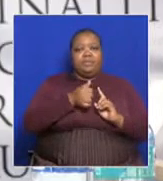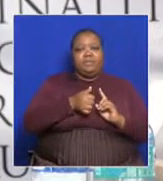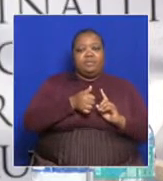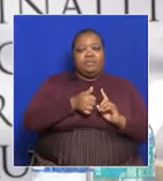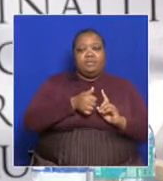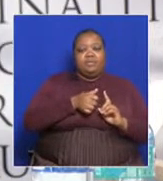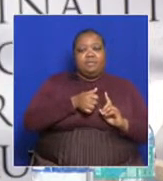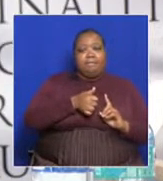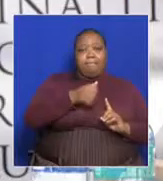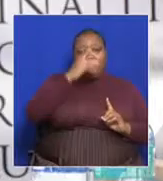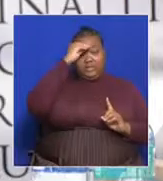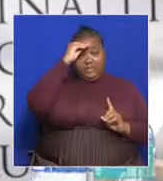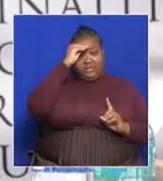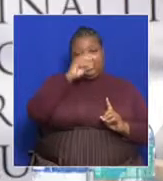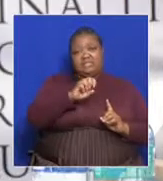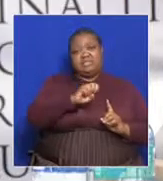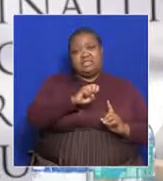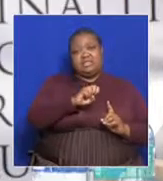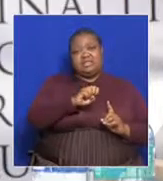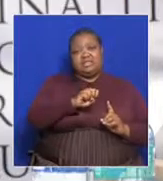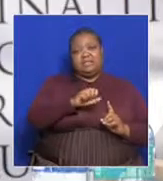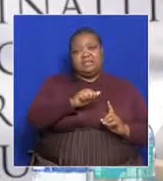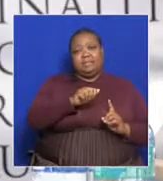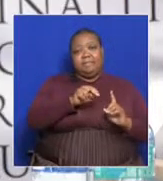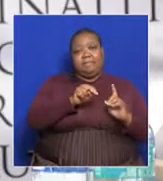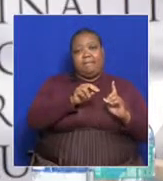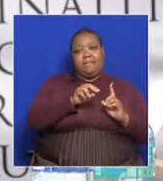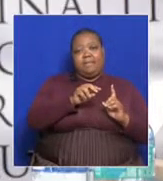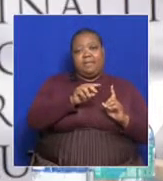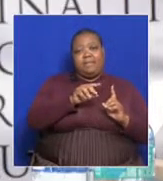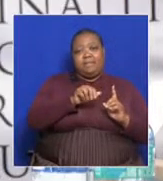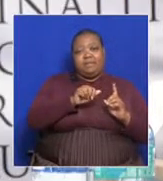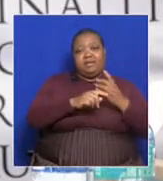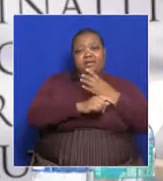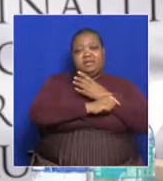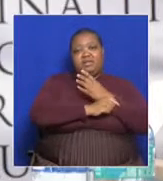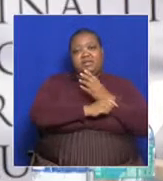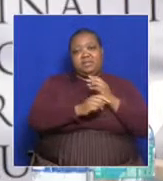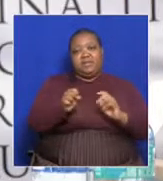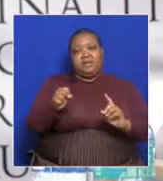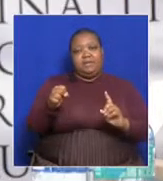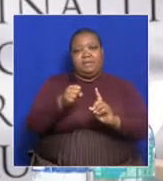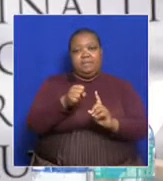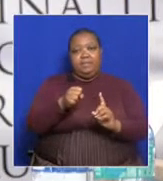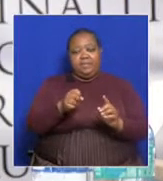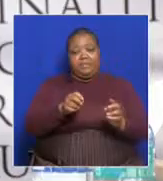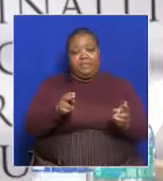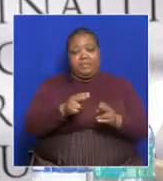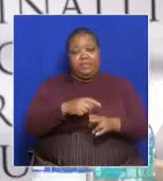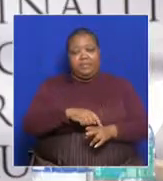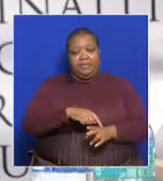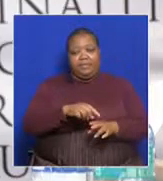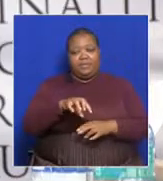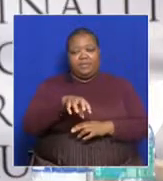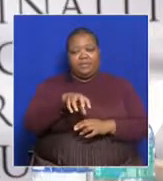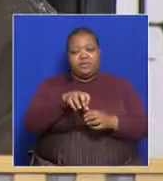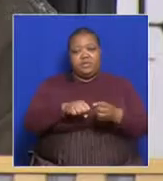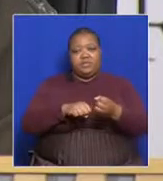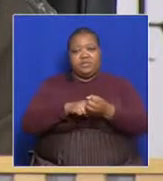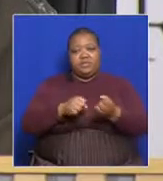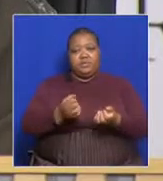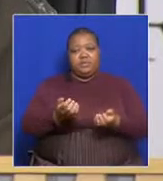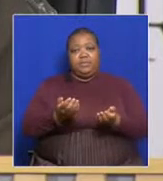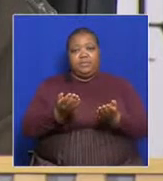and his temporary placement to Provincial Support Services. And it